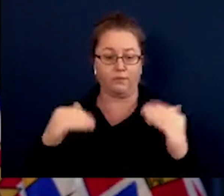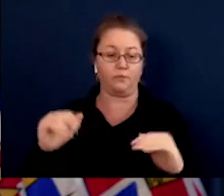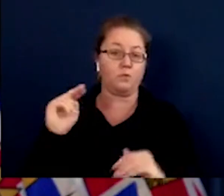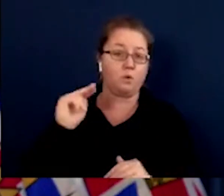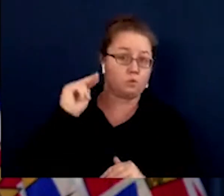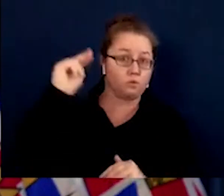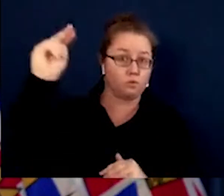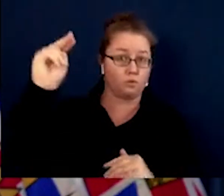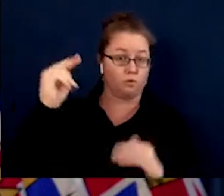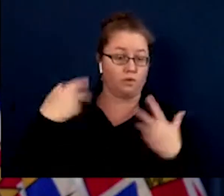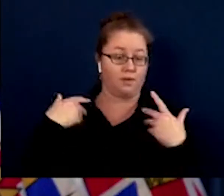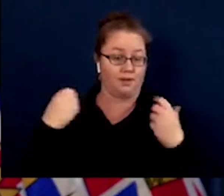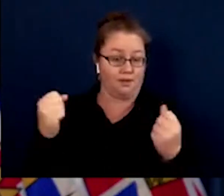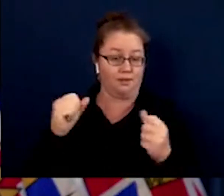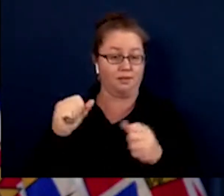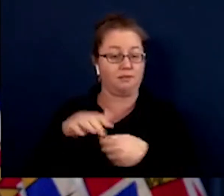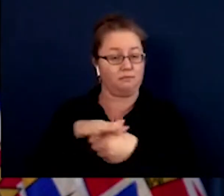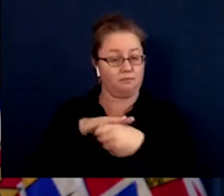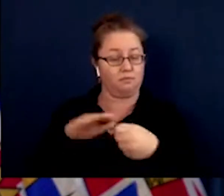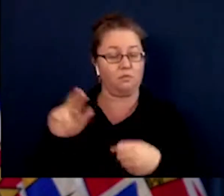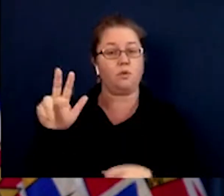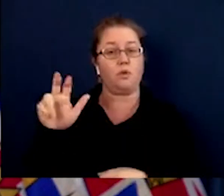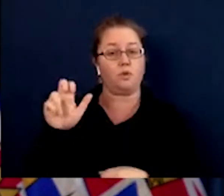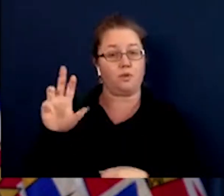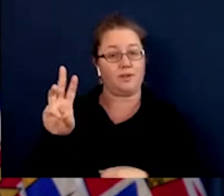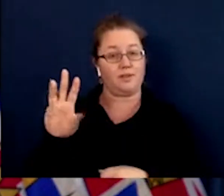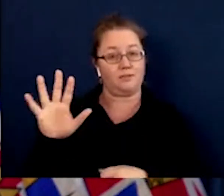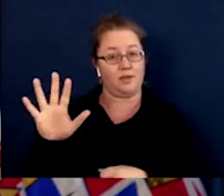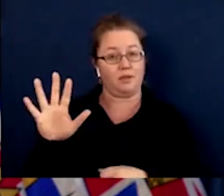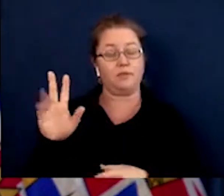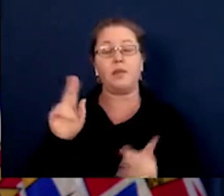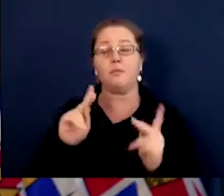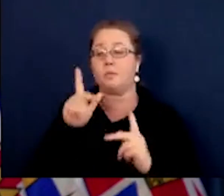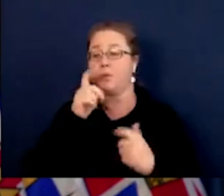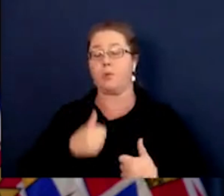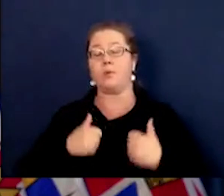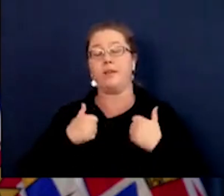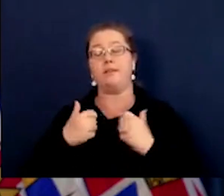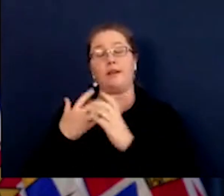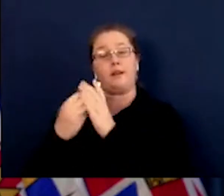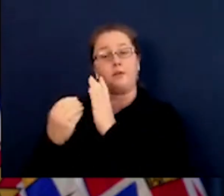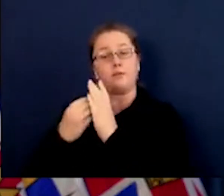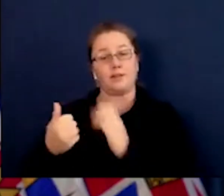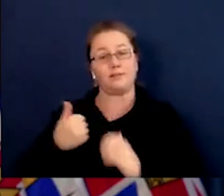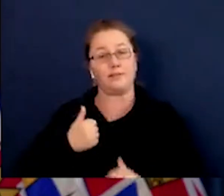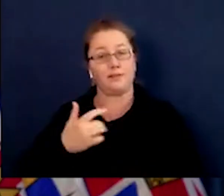365 people in Northern Health, and 88 people who generally reside outside of Canada.